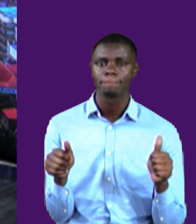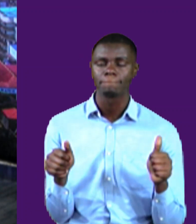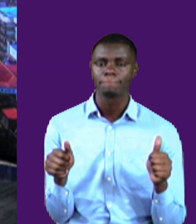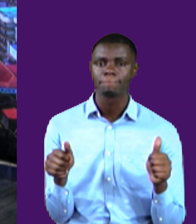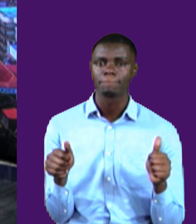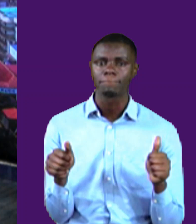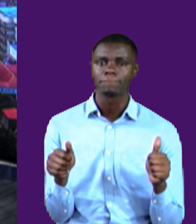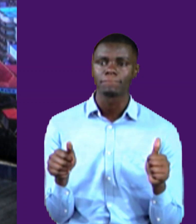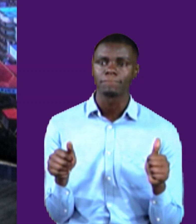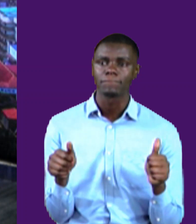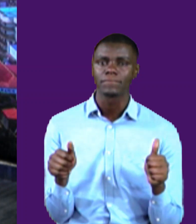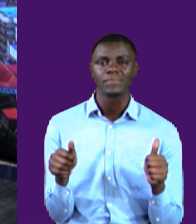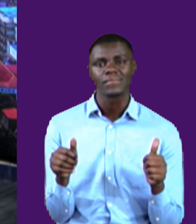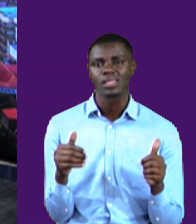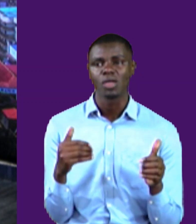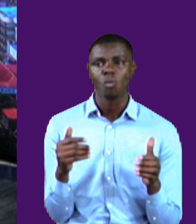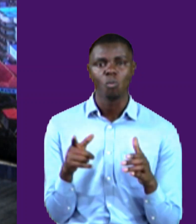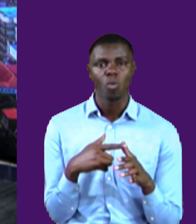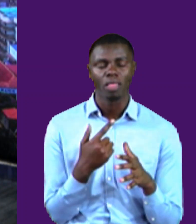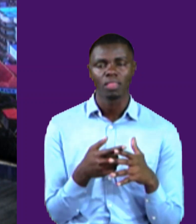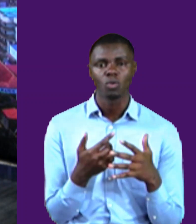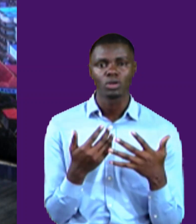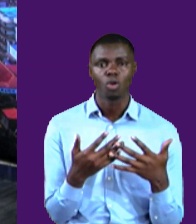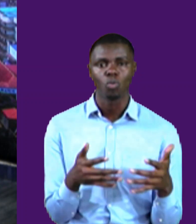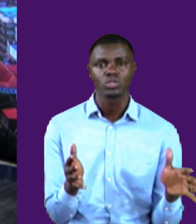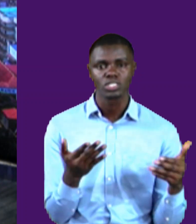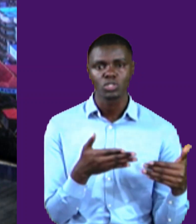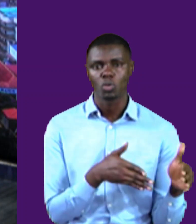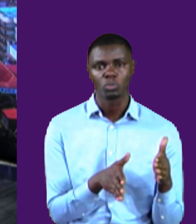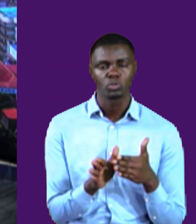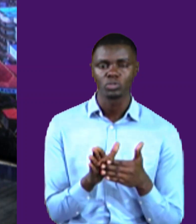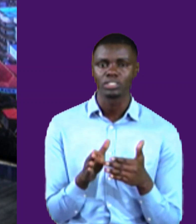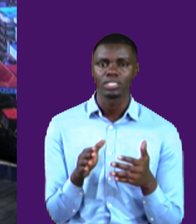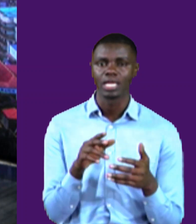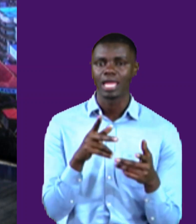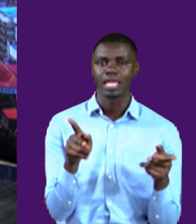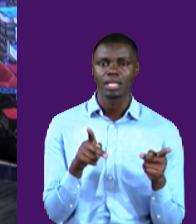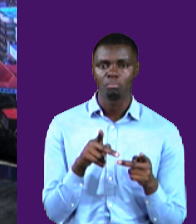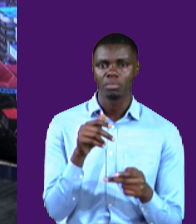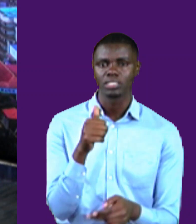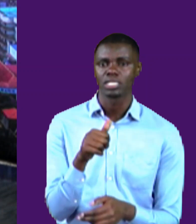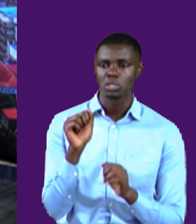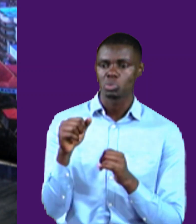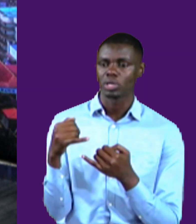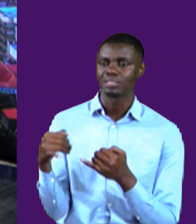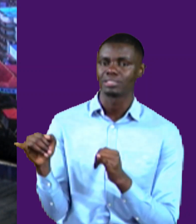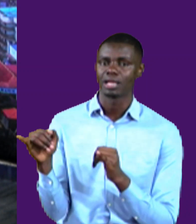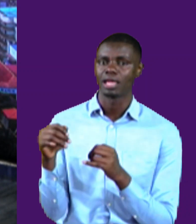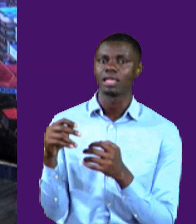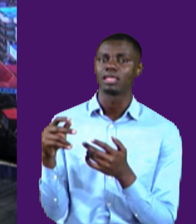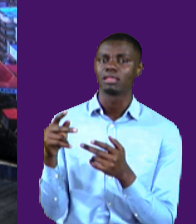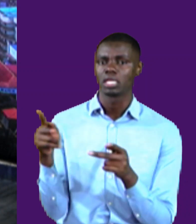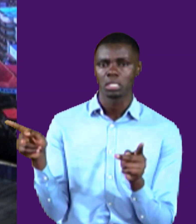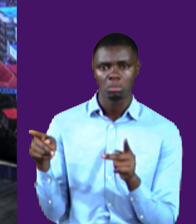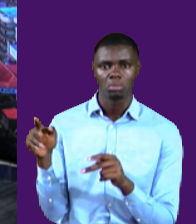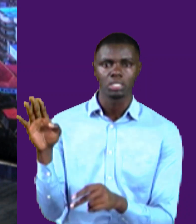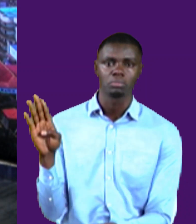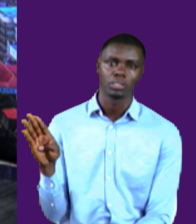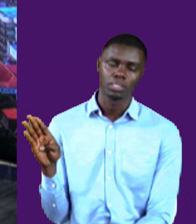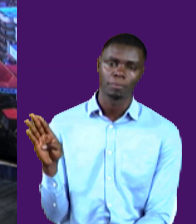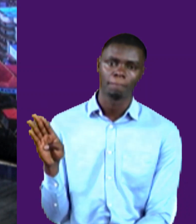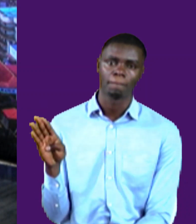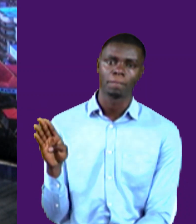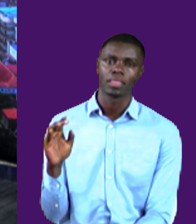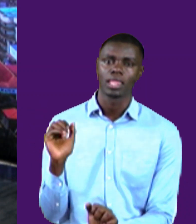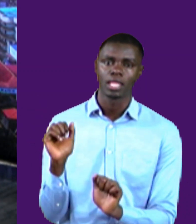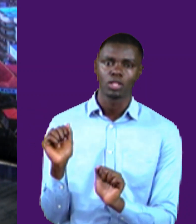even if you be denied a chance in place A, you can try your luck in place B, and of